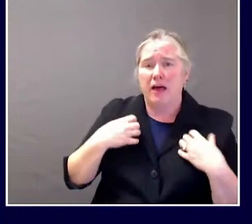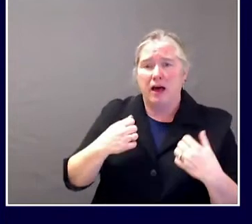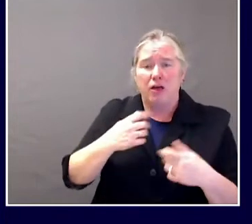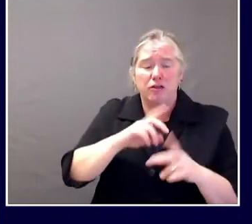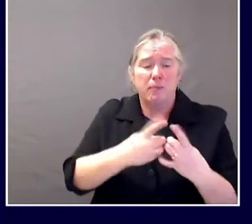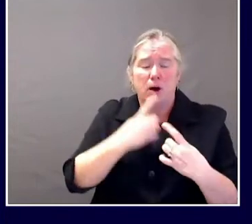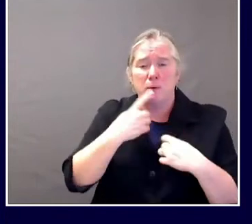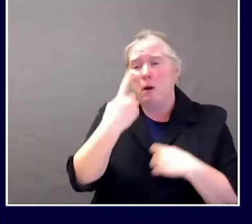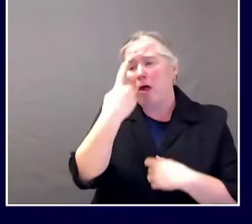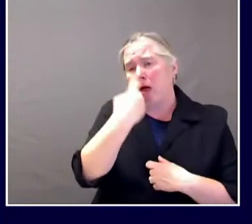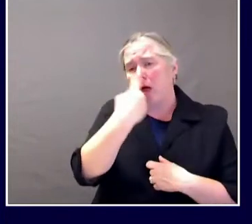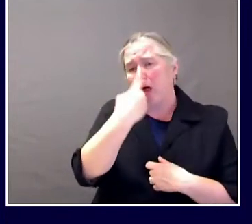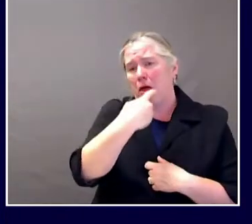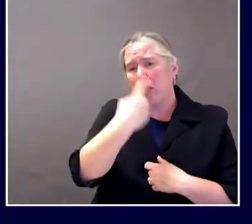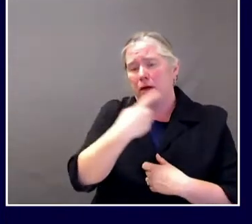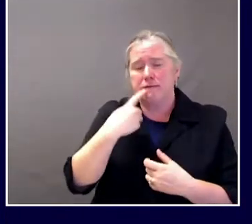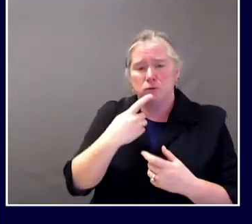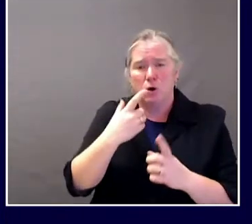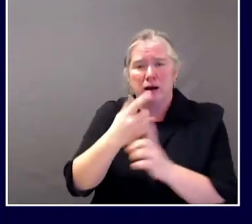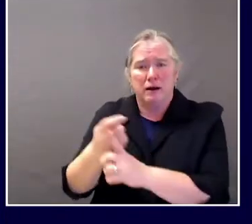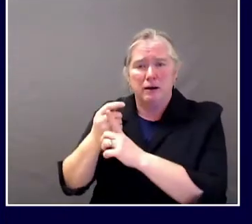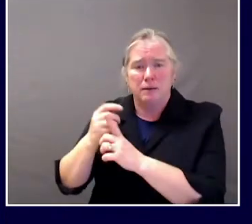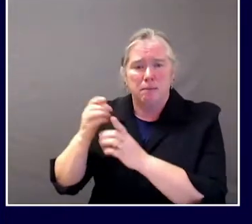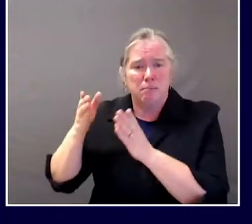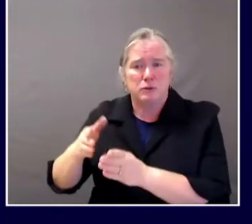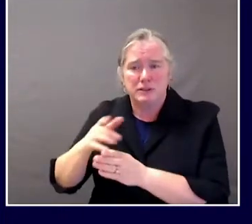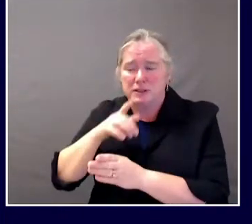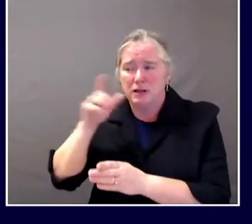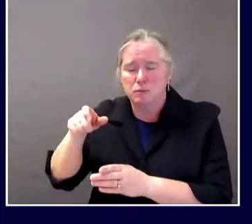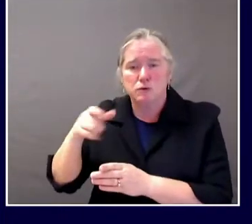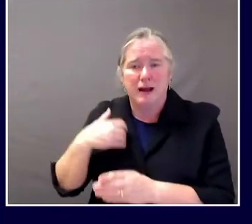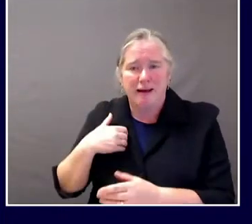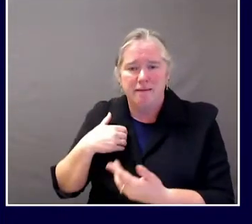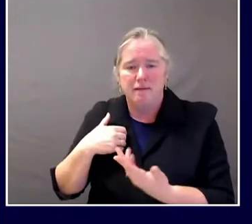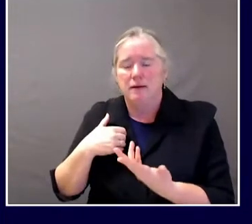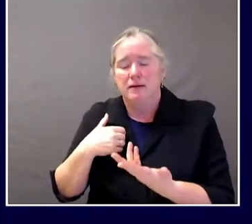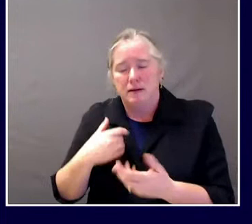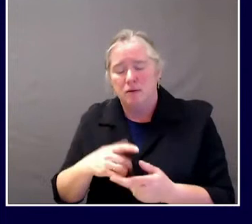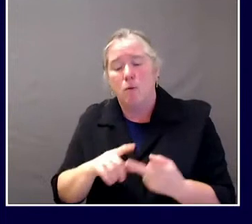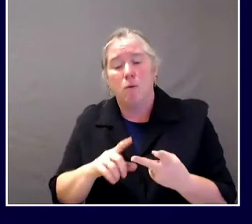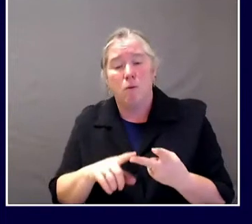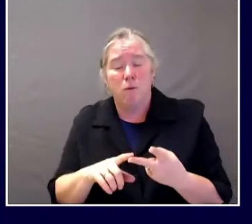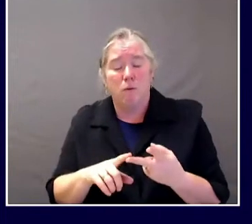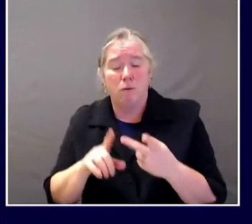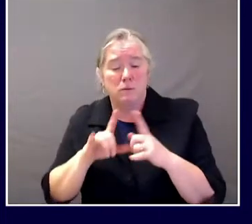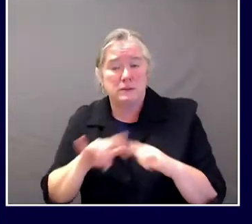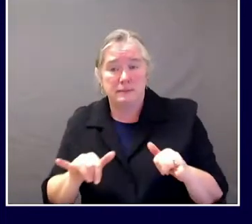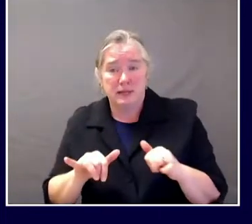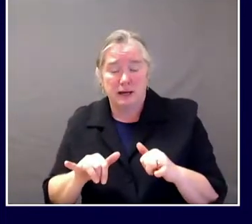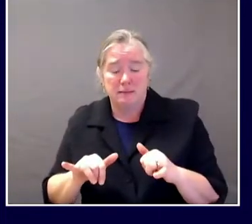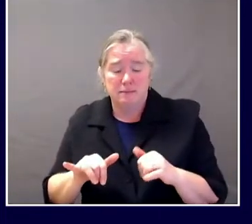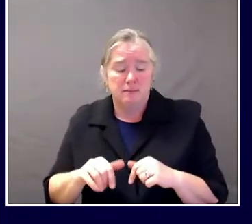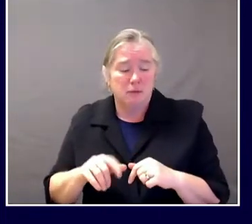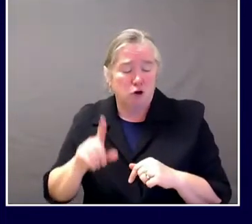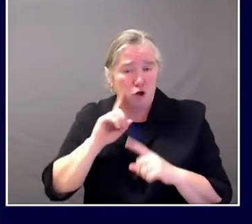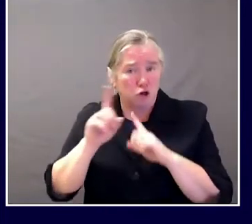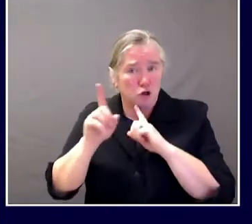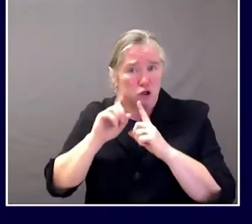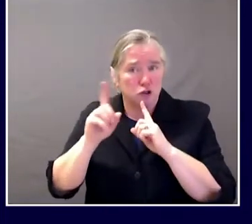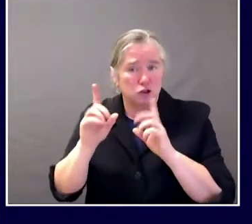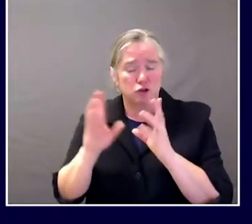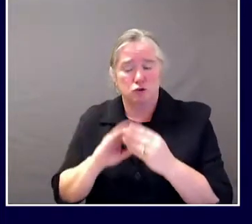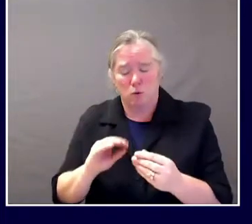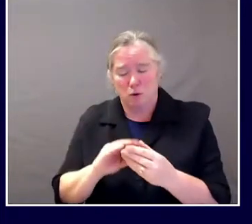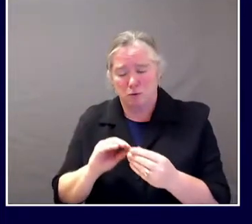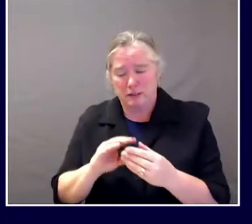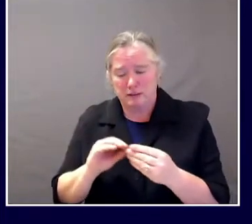them for giving a dose to somebody that it wasn't supposed to go to. There's also been, at the very same time, reporting done. One piece in